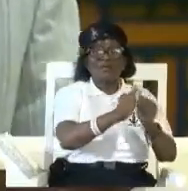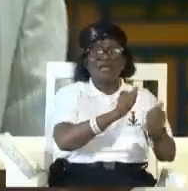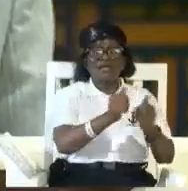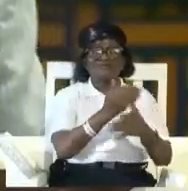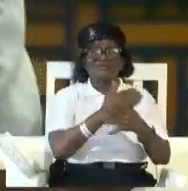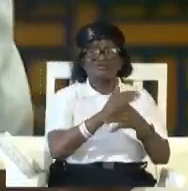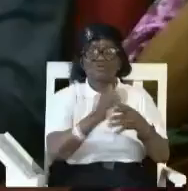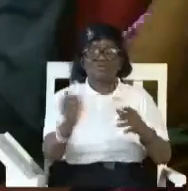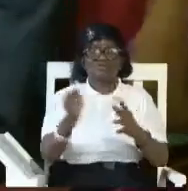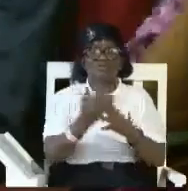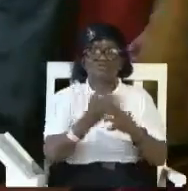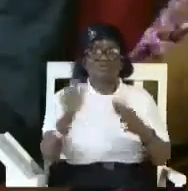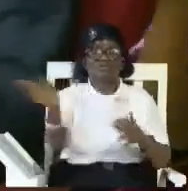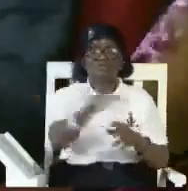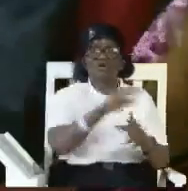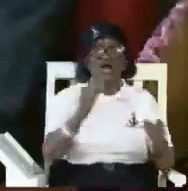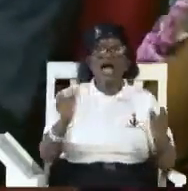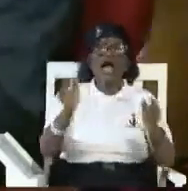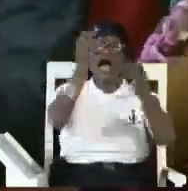together.